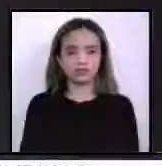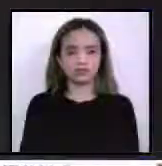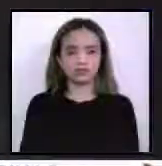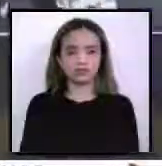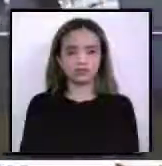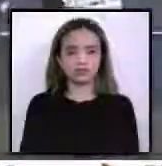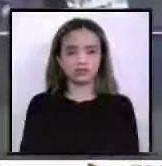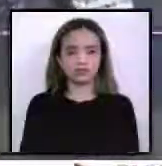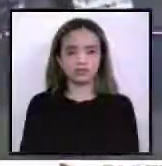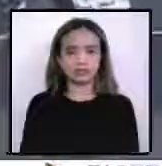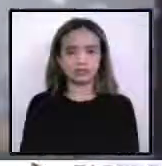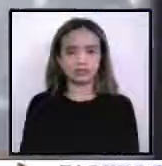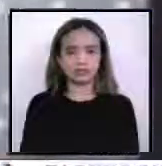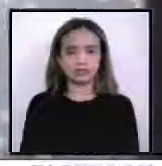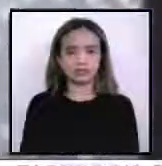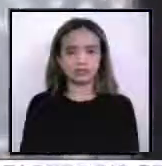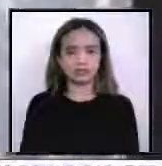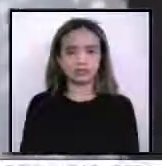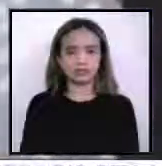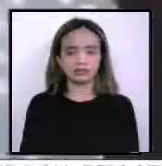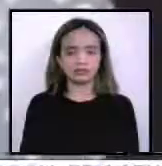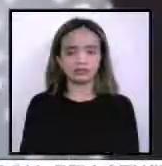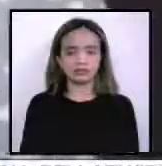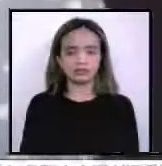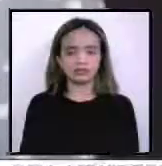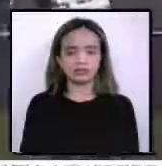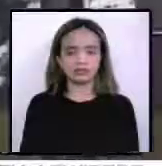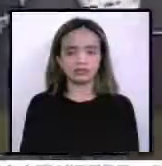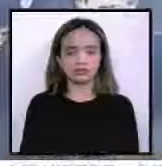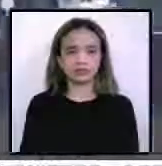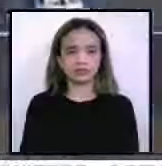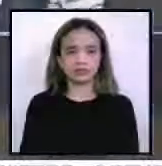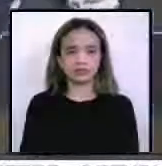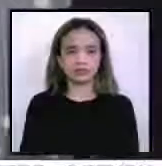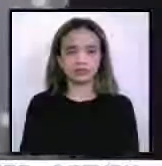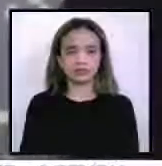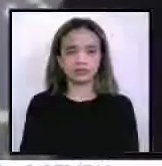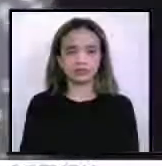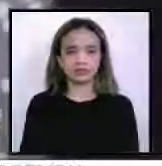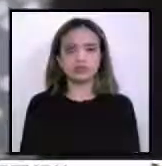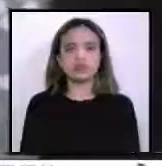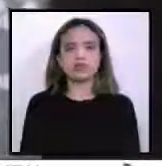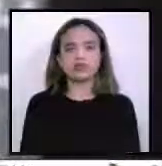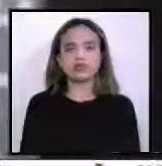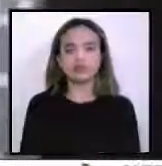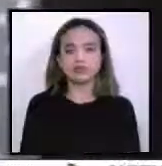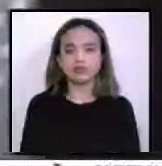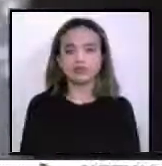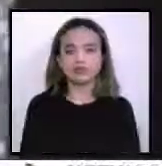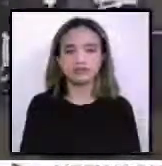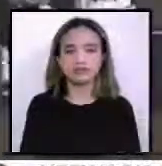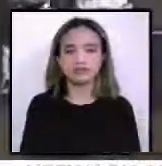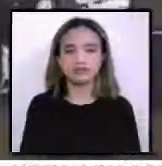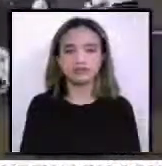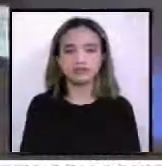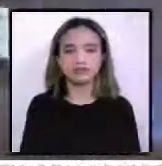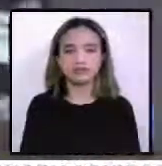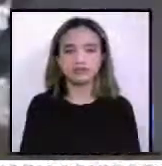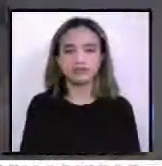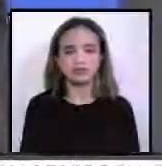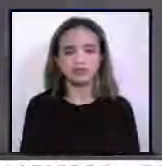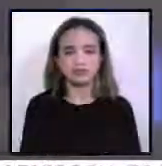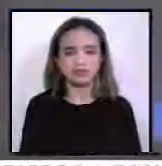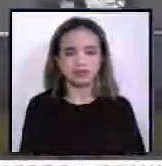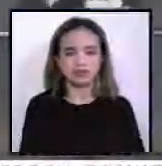see, you can reciprocate. I got delicious taste, you need a woman's touch in your place. Just protect her and keep